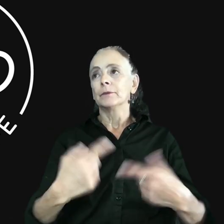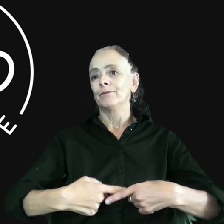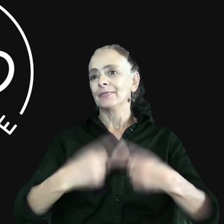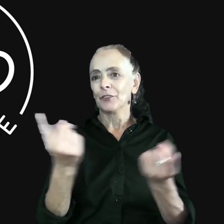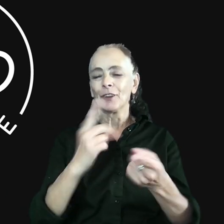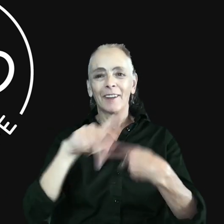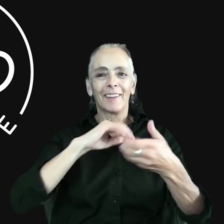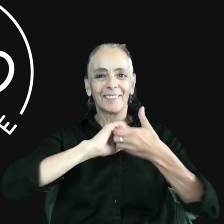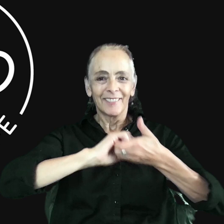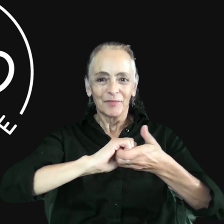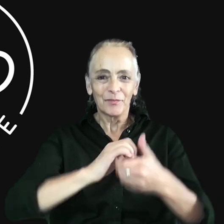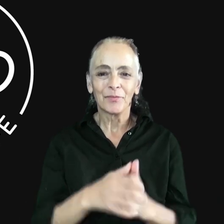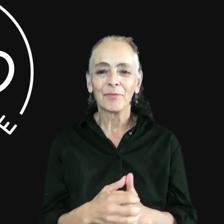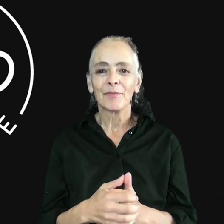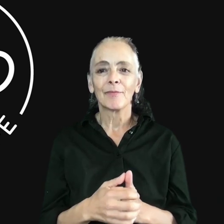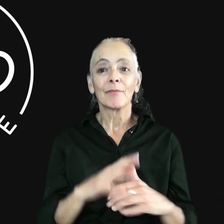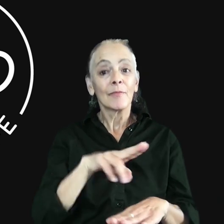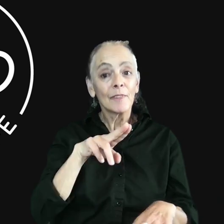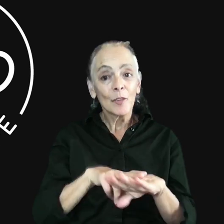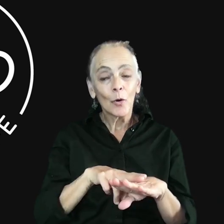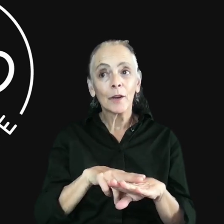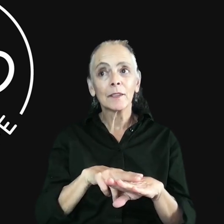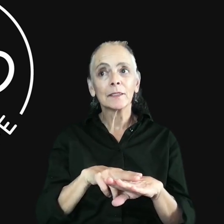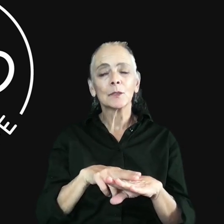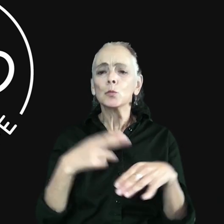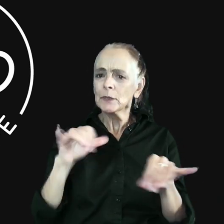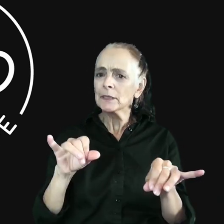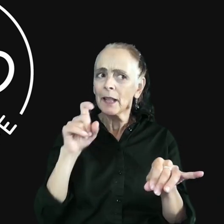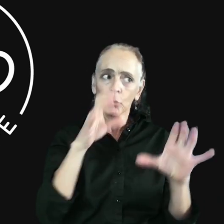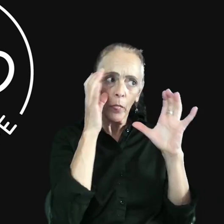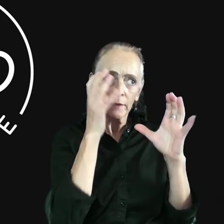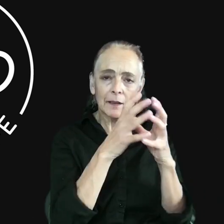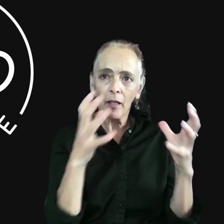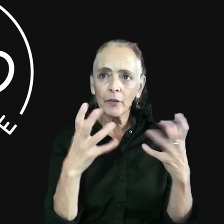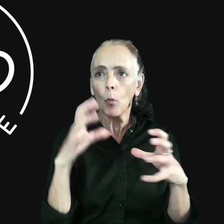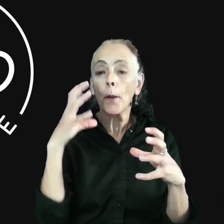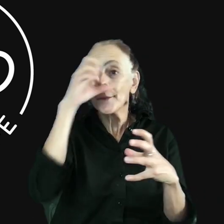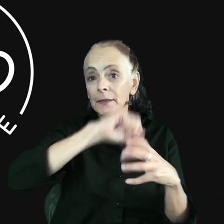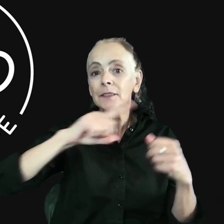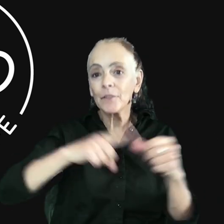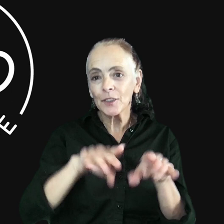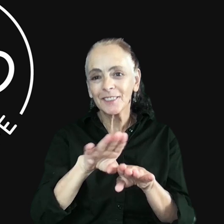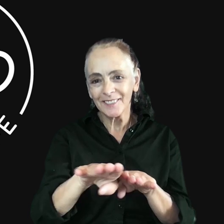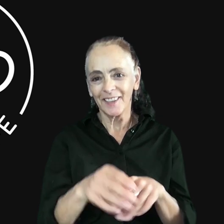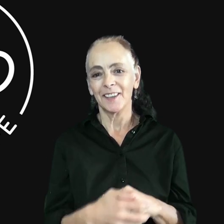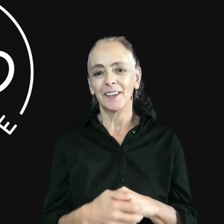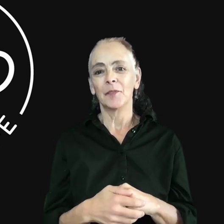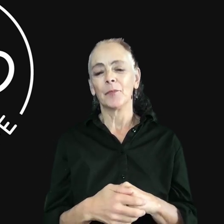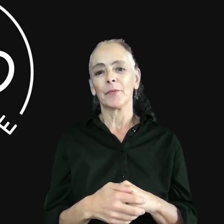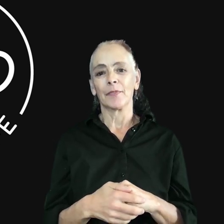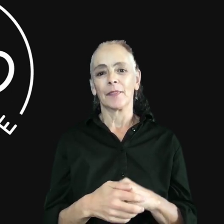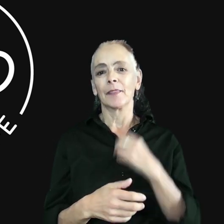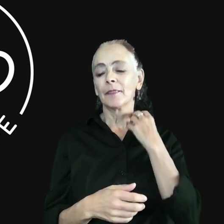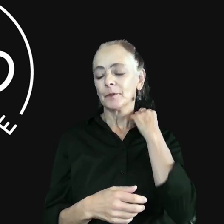collaboration but of course you still have to be listening a lot because you don't want to miss that first step so you can't because you need to be